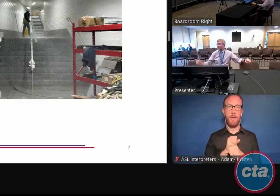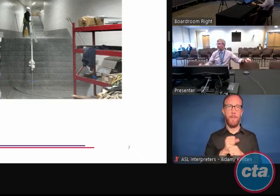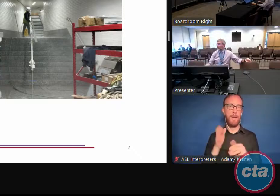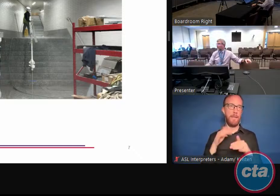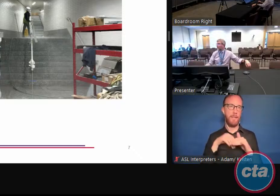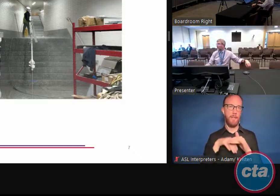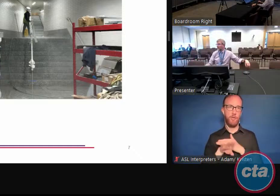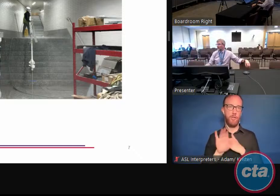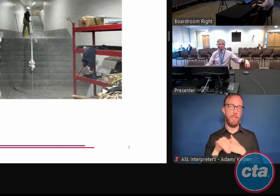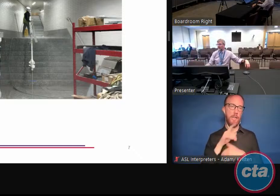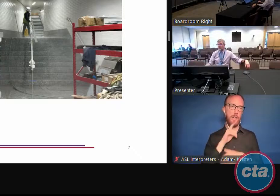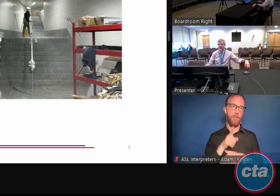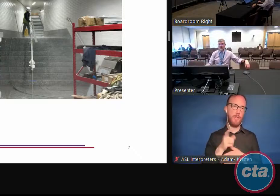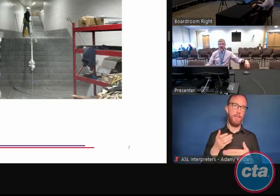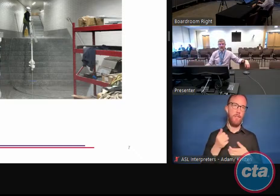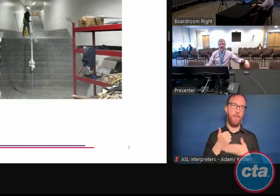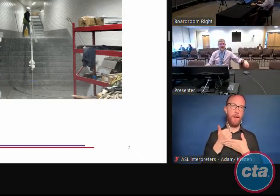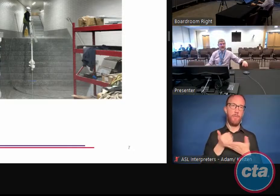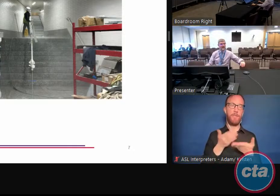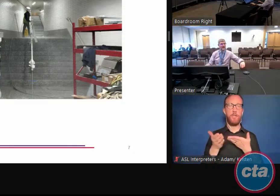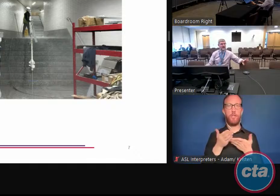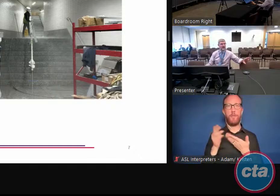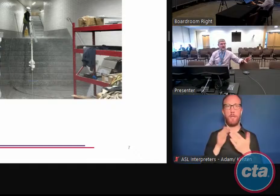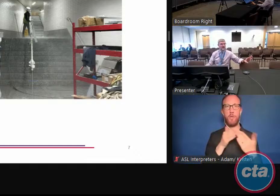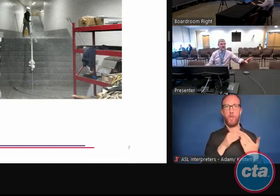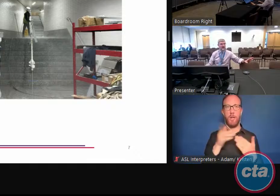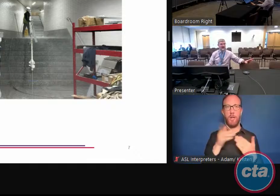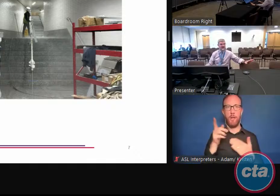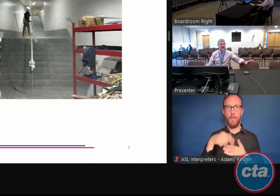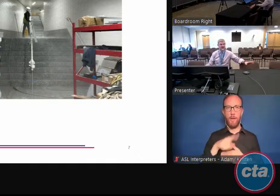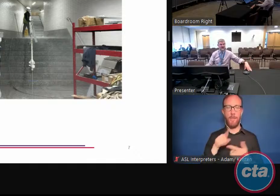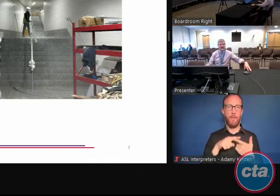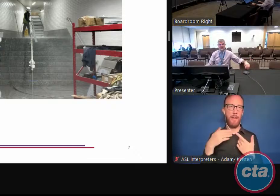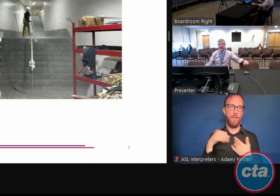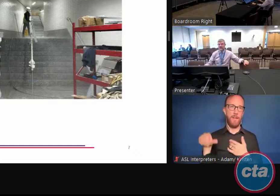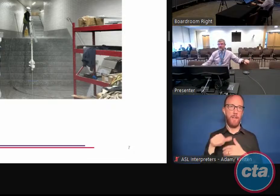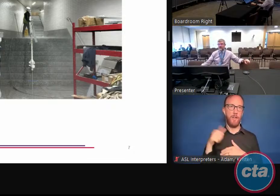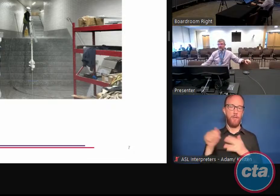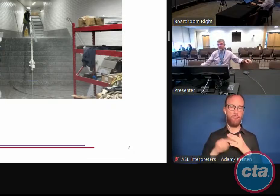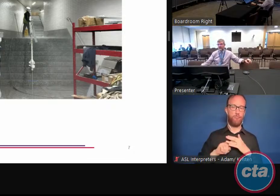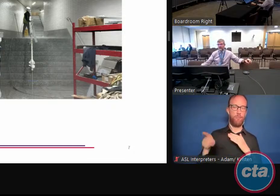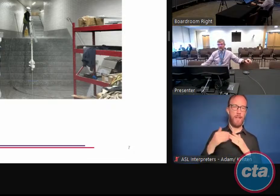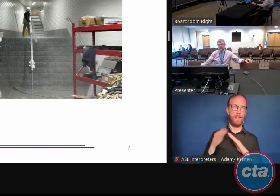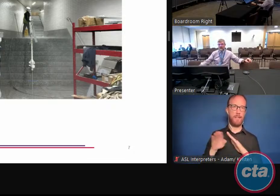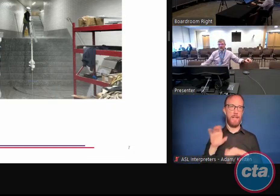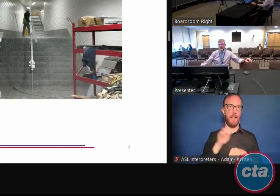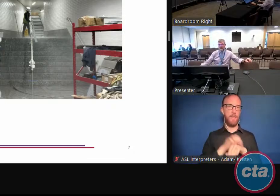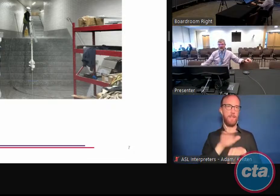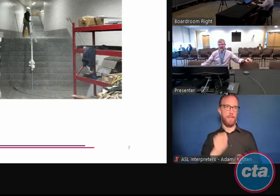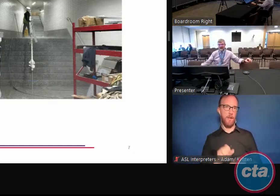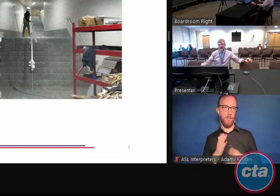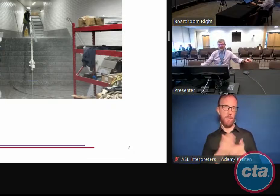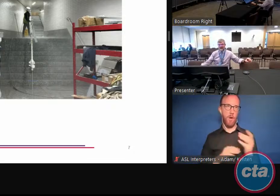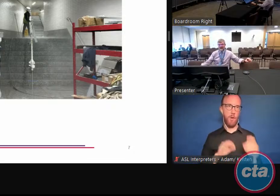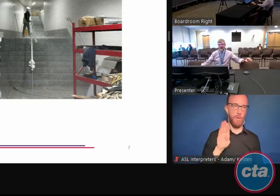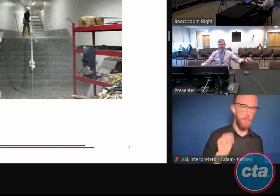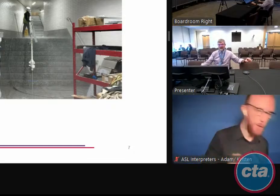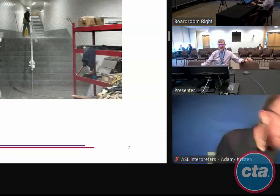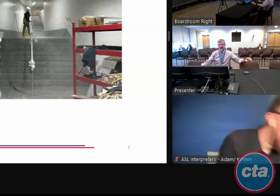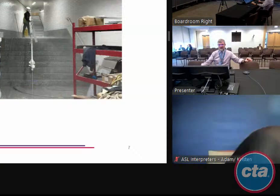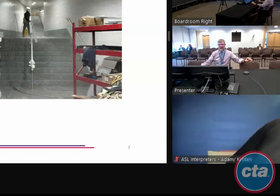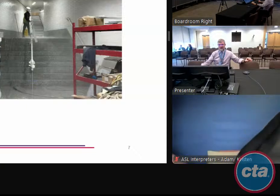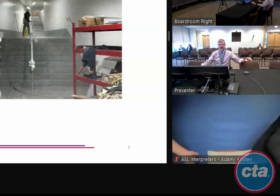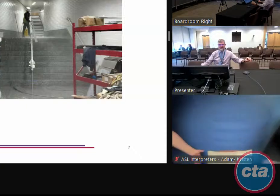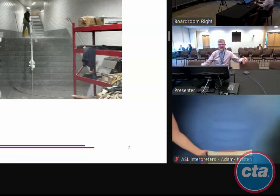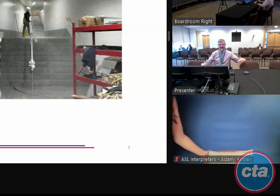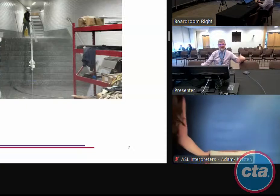northern point in the community there. And then there's an auxiliary exit on the south side of Bryn Mawr. So it is a